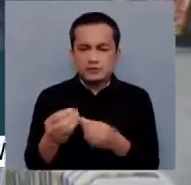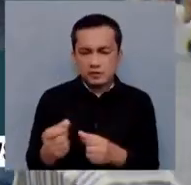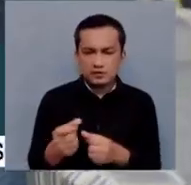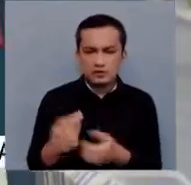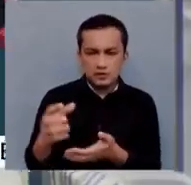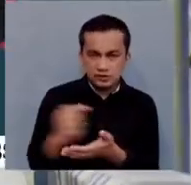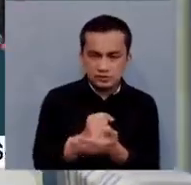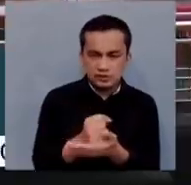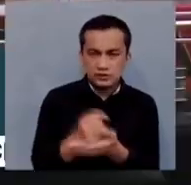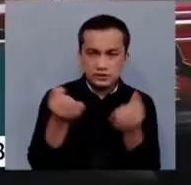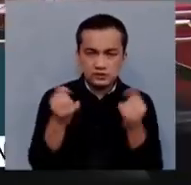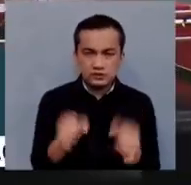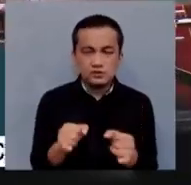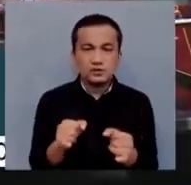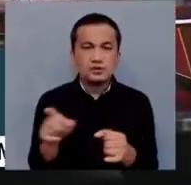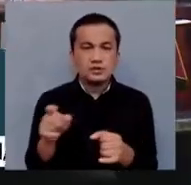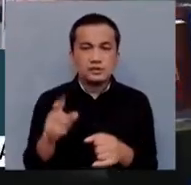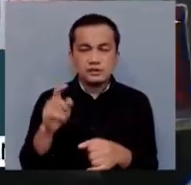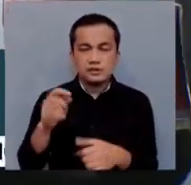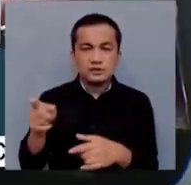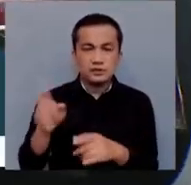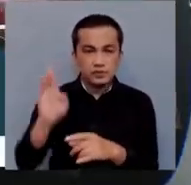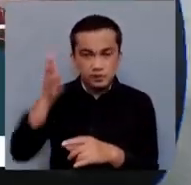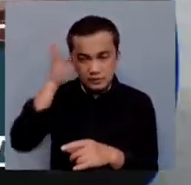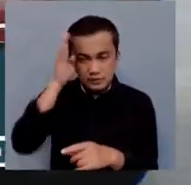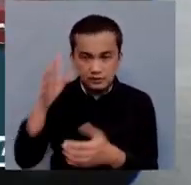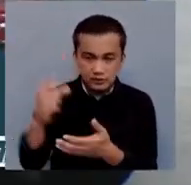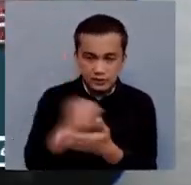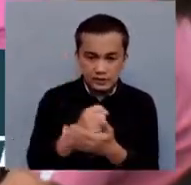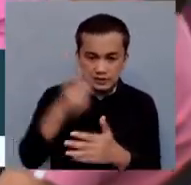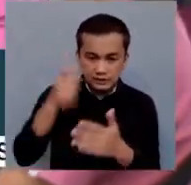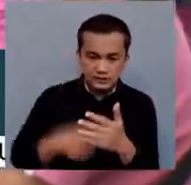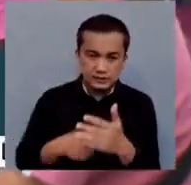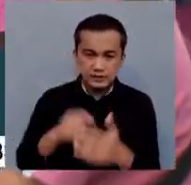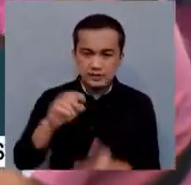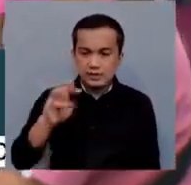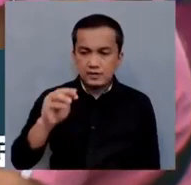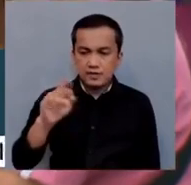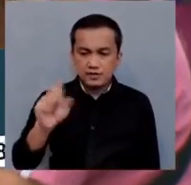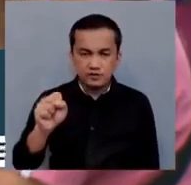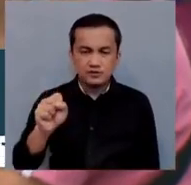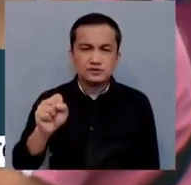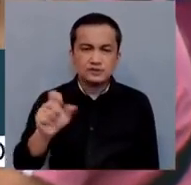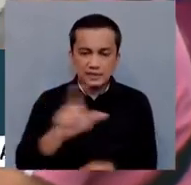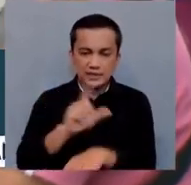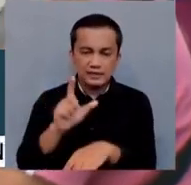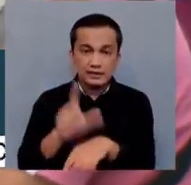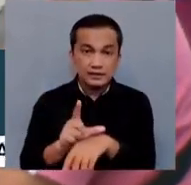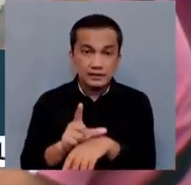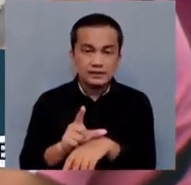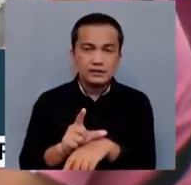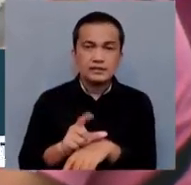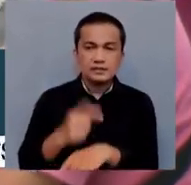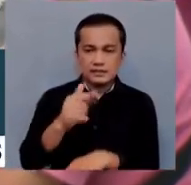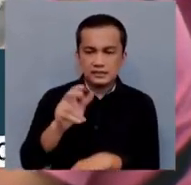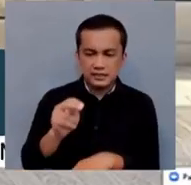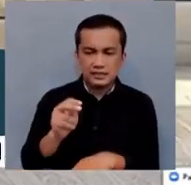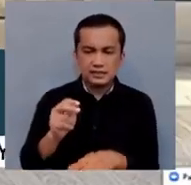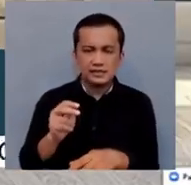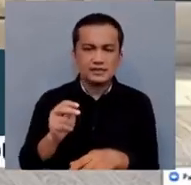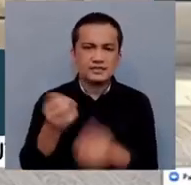if the tax bureau should collect the tax on the Marcos estate, Gatchalian insists the issue is